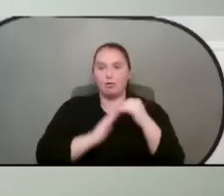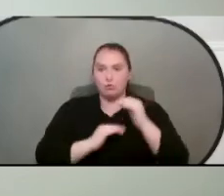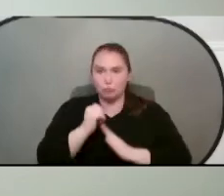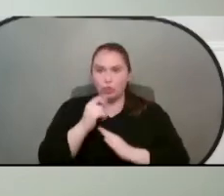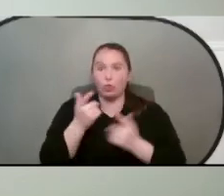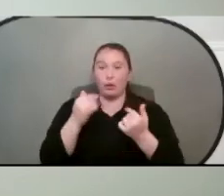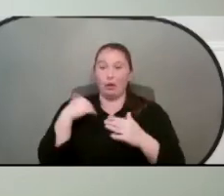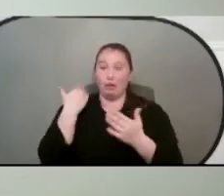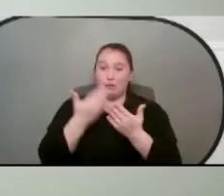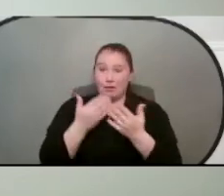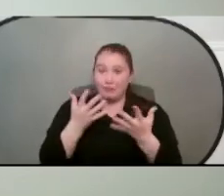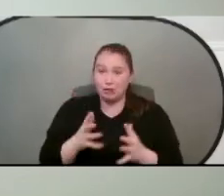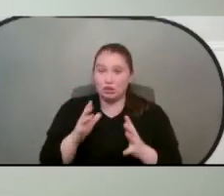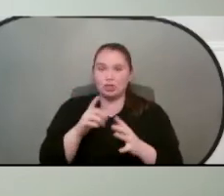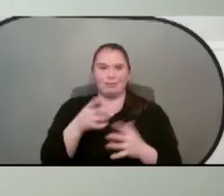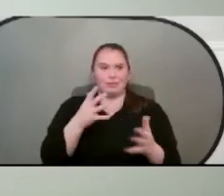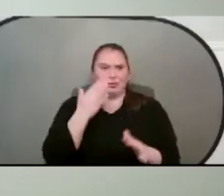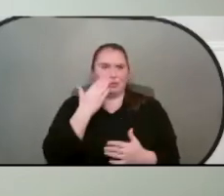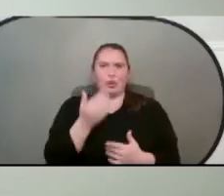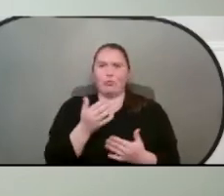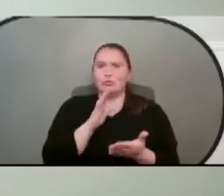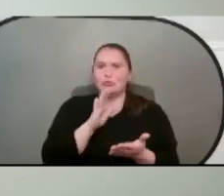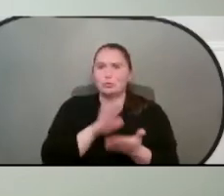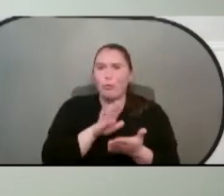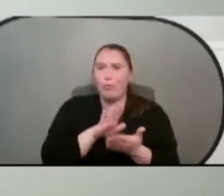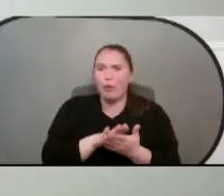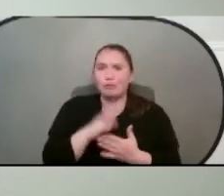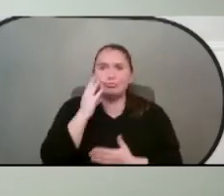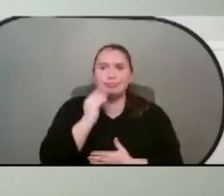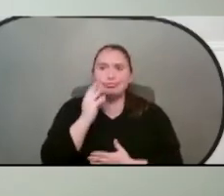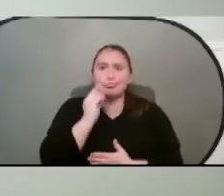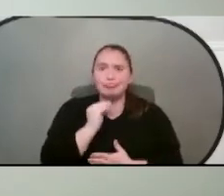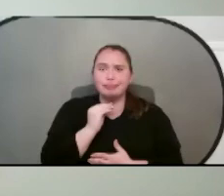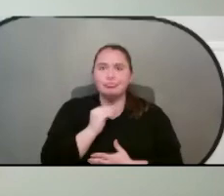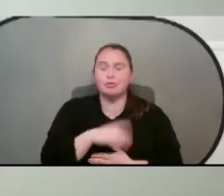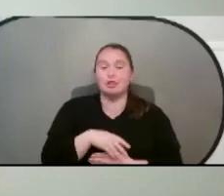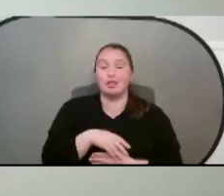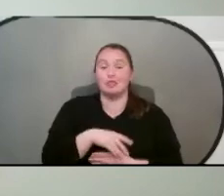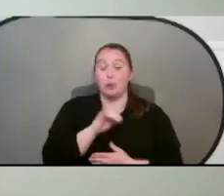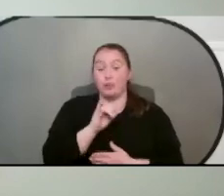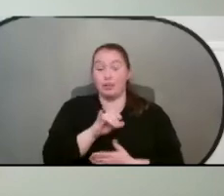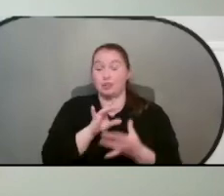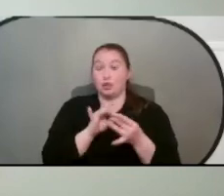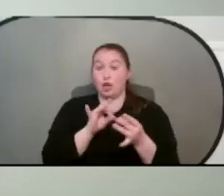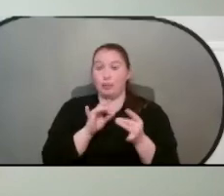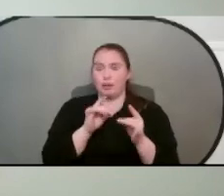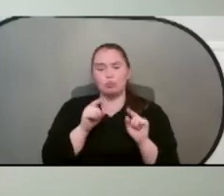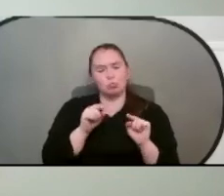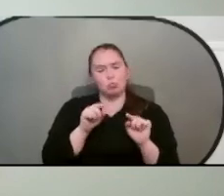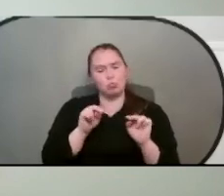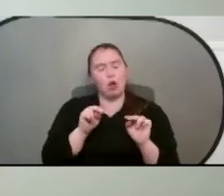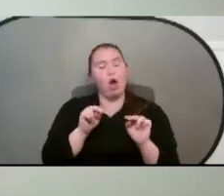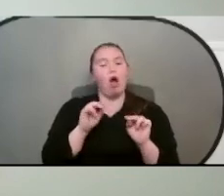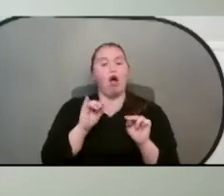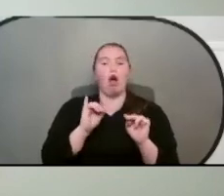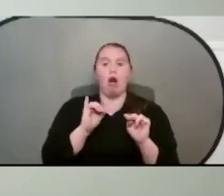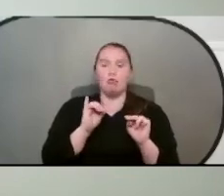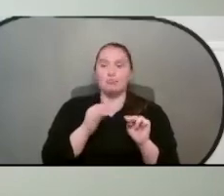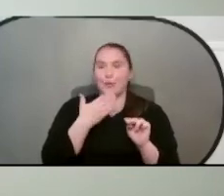they know the school. So I, I think that that is a comment worth paying attention to. Thanks, Felicia.